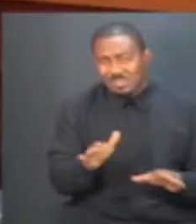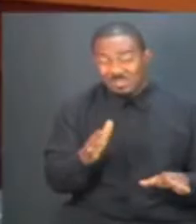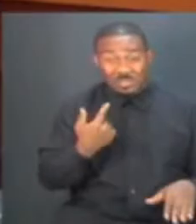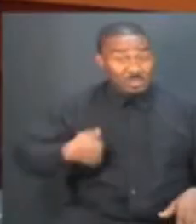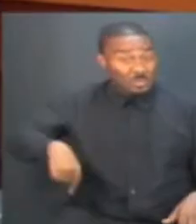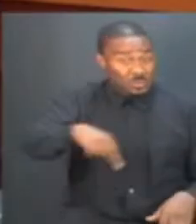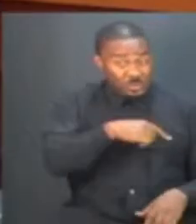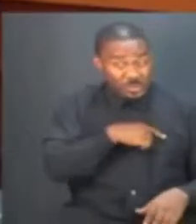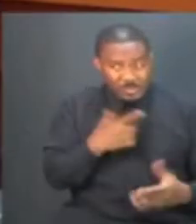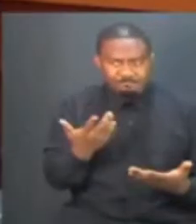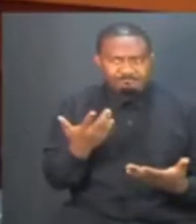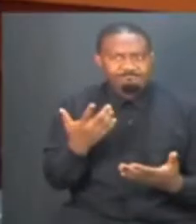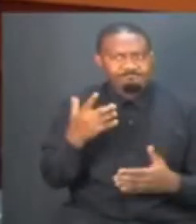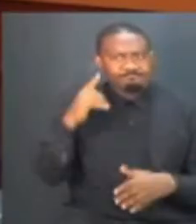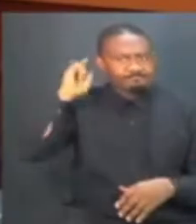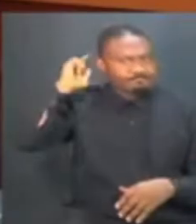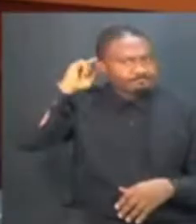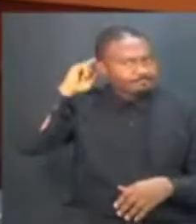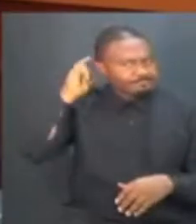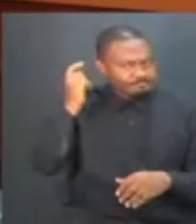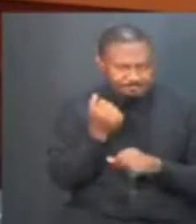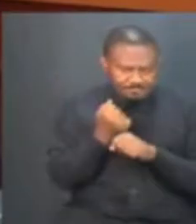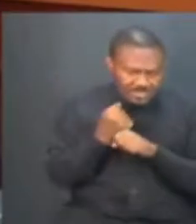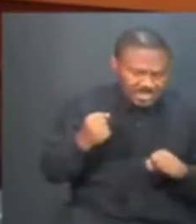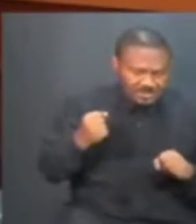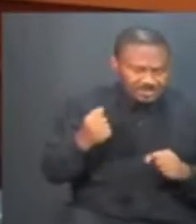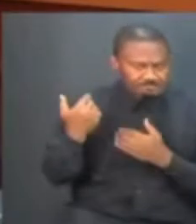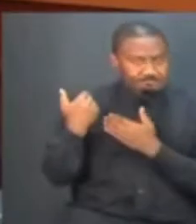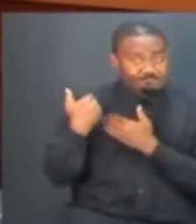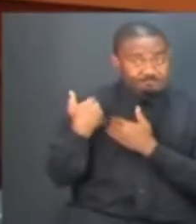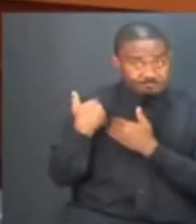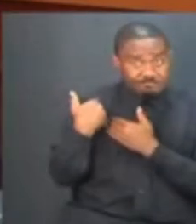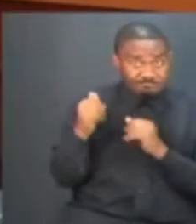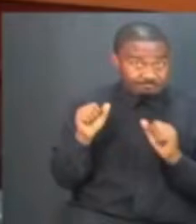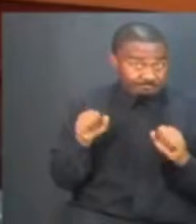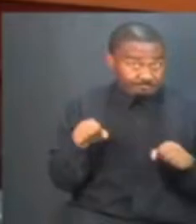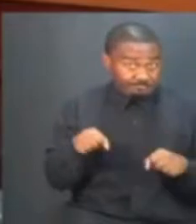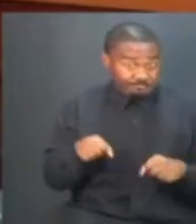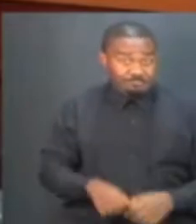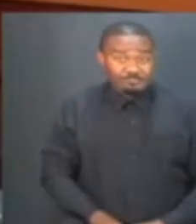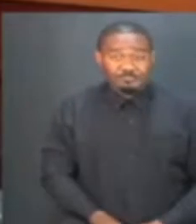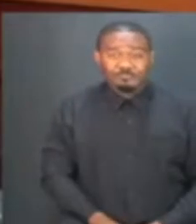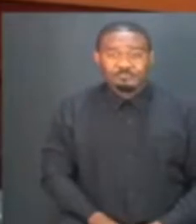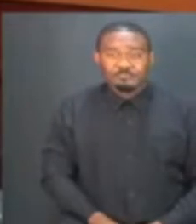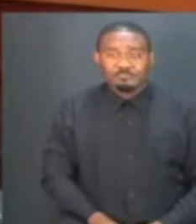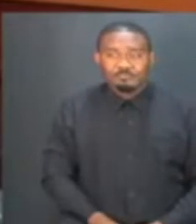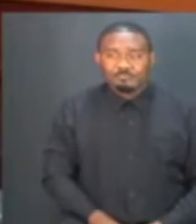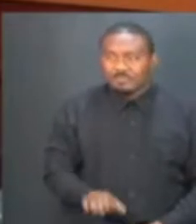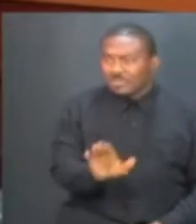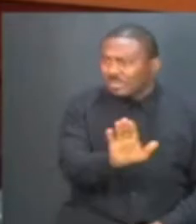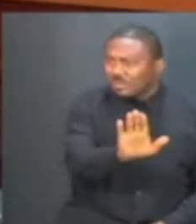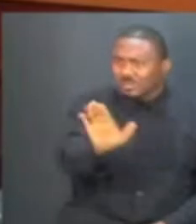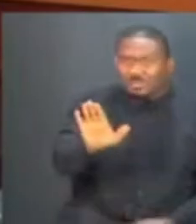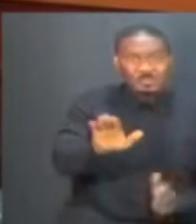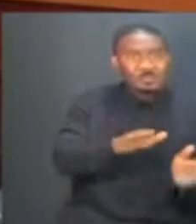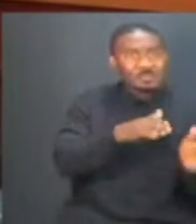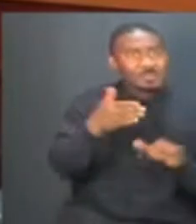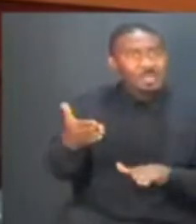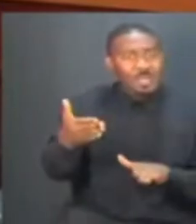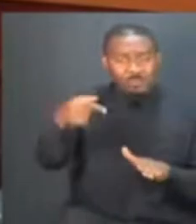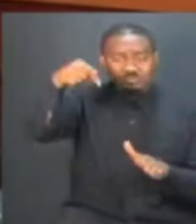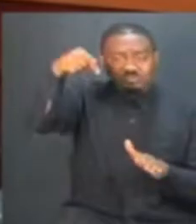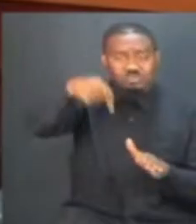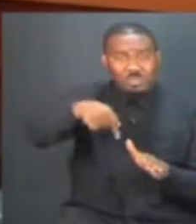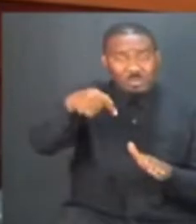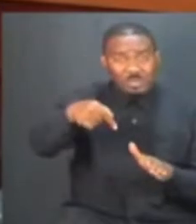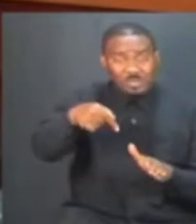of safety and responsibility on our waterways. May the souls of the departed rest peacefully in